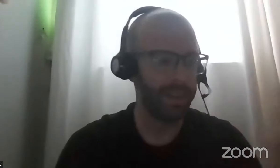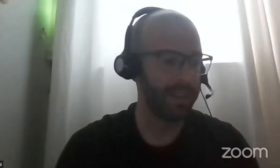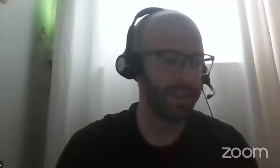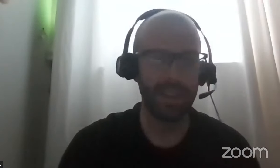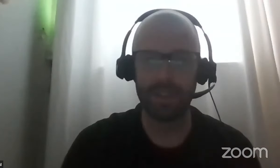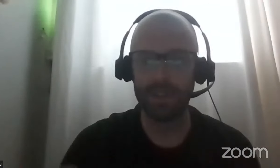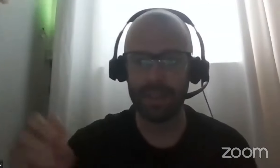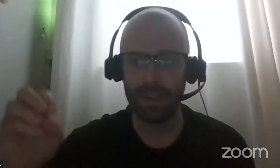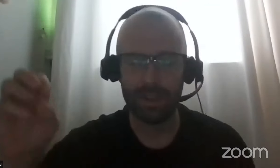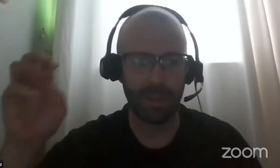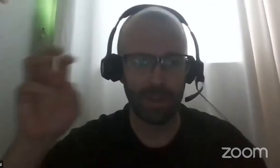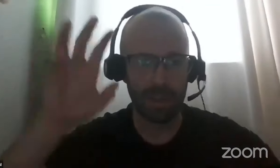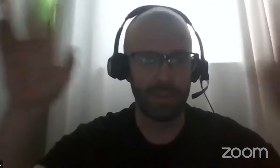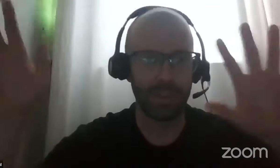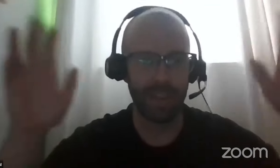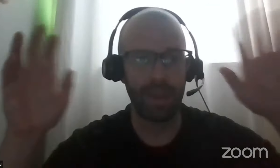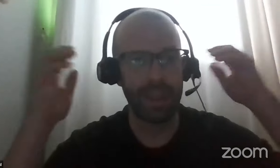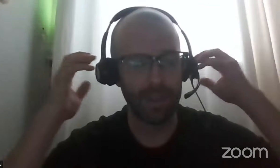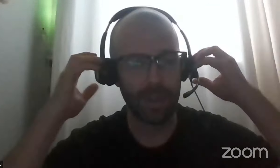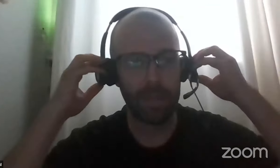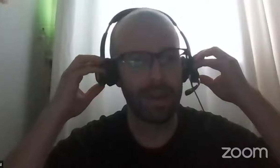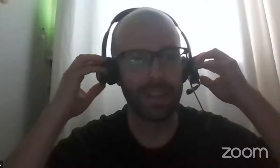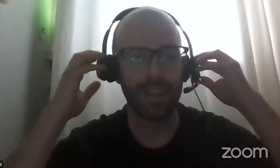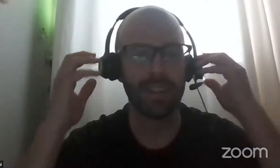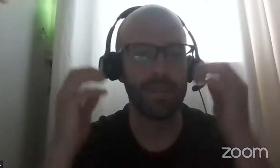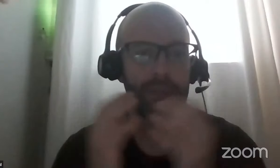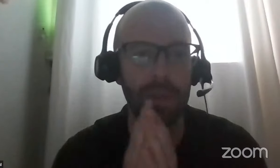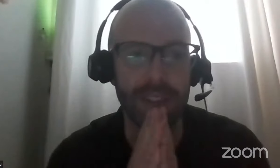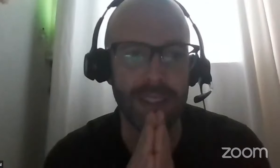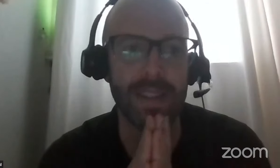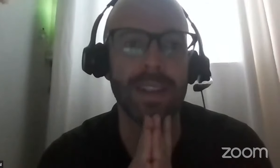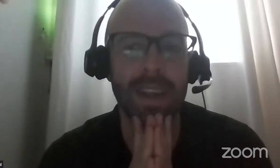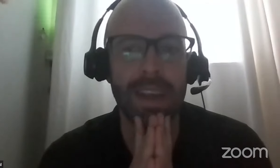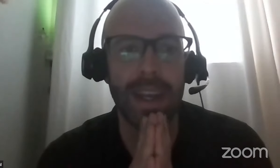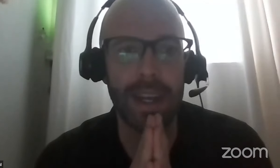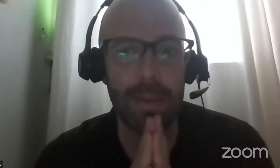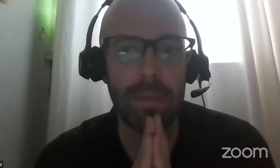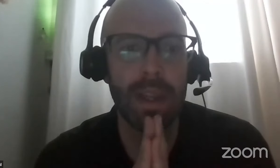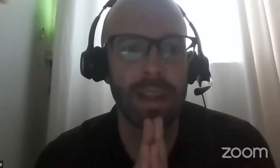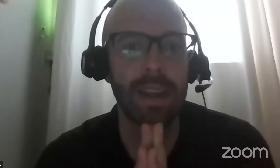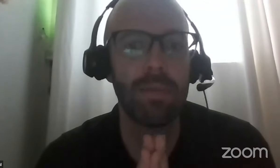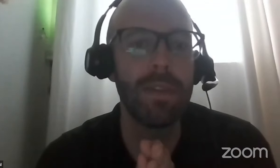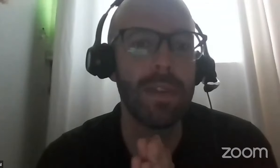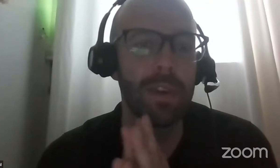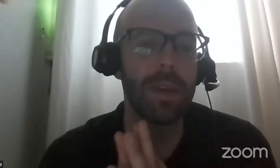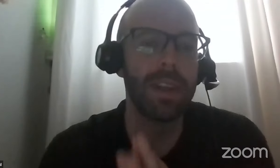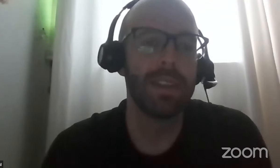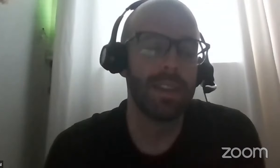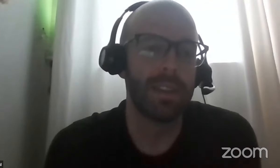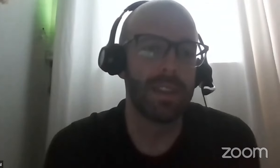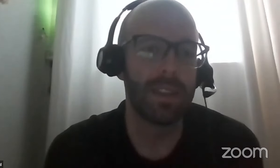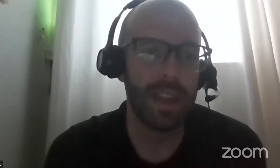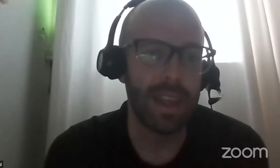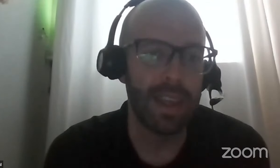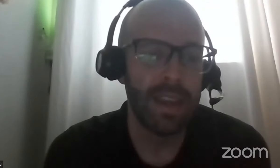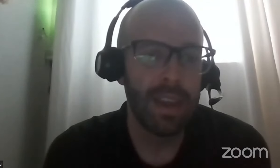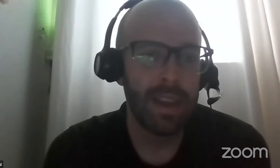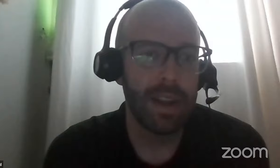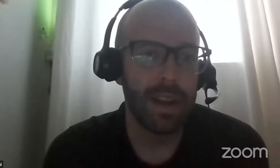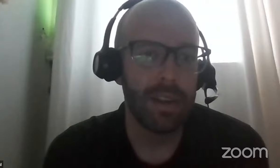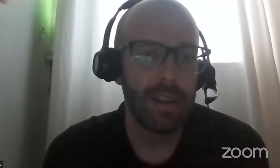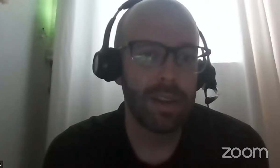some technology issues and also some construction on my house, so I apologize if it freezes. Tiger Preview, though, what it is it's